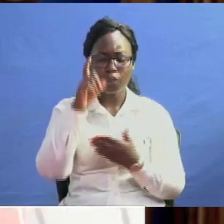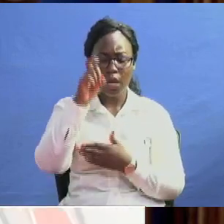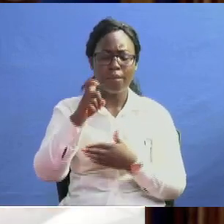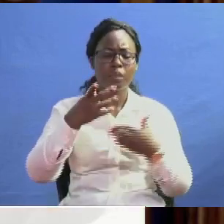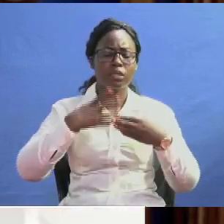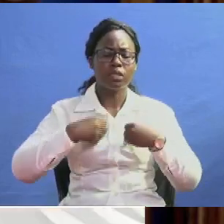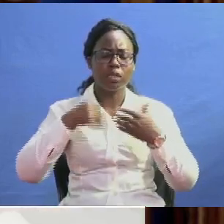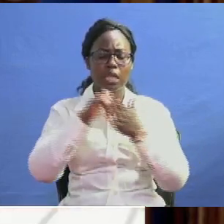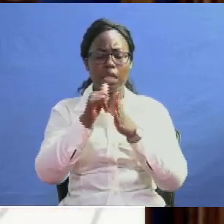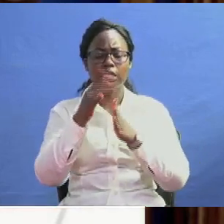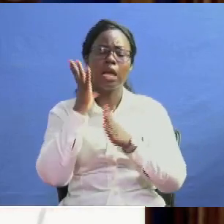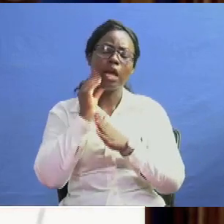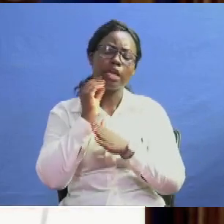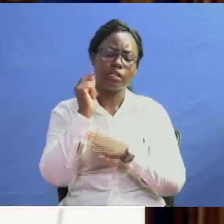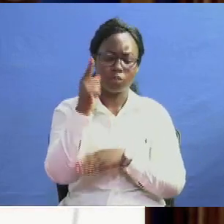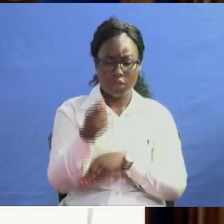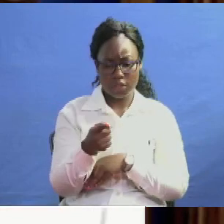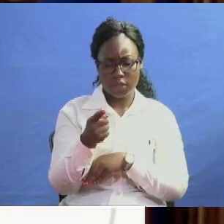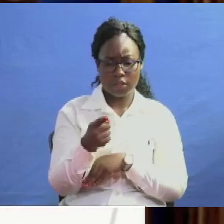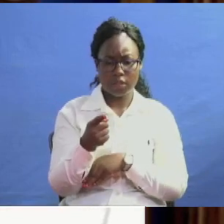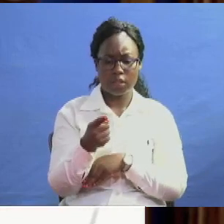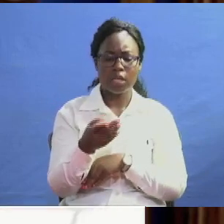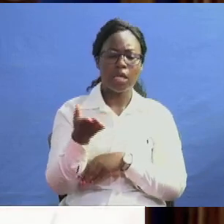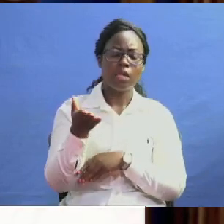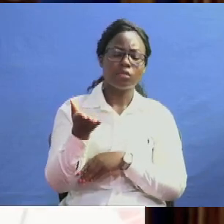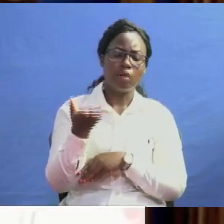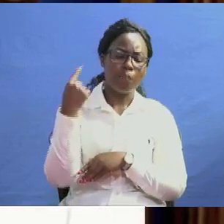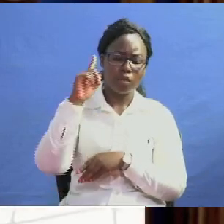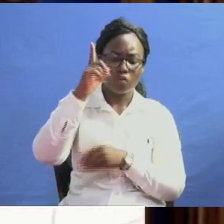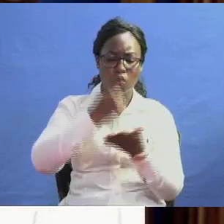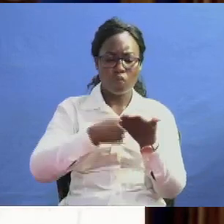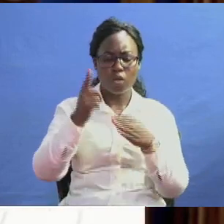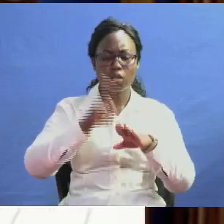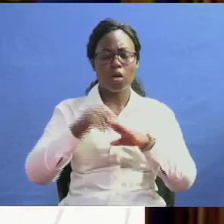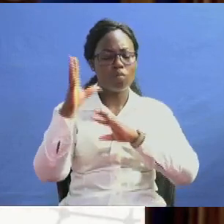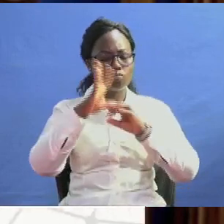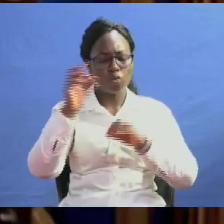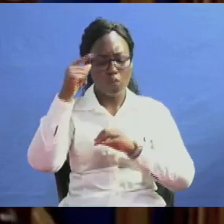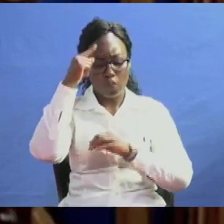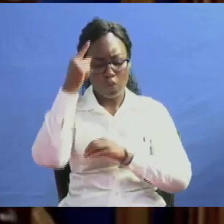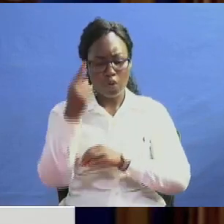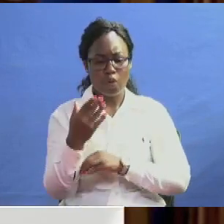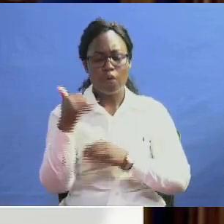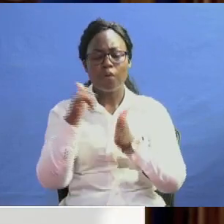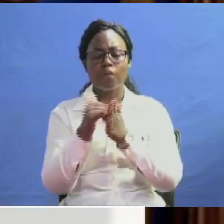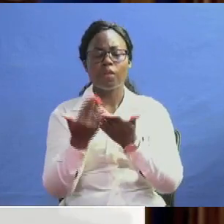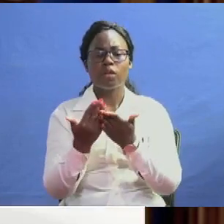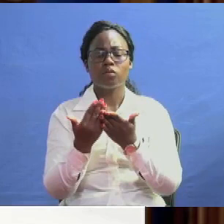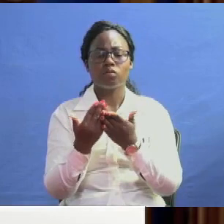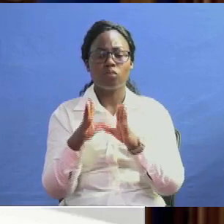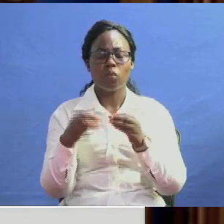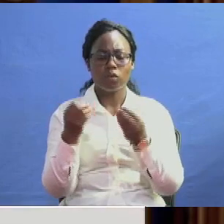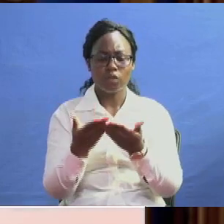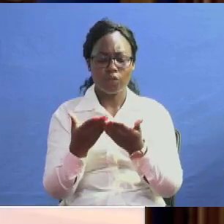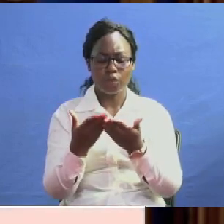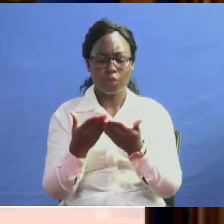that I experienced this a week ago when we had gone to Ngelani for a petition that was filed by Senator